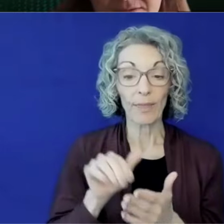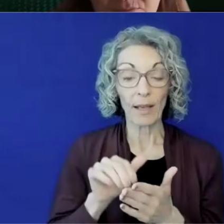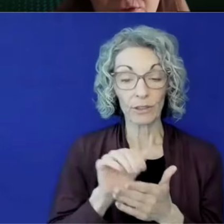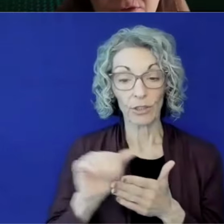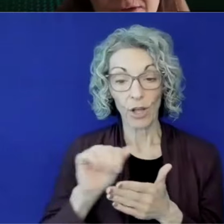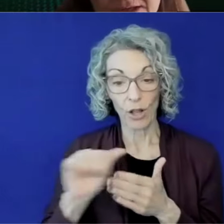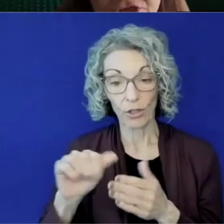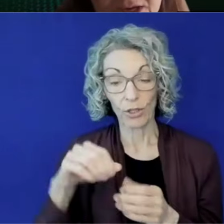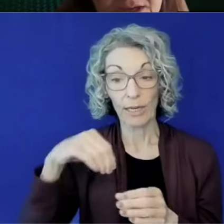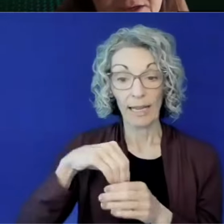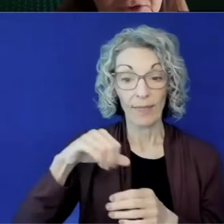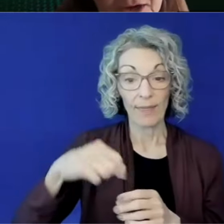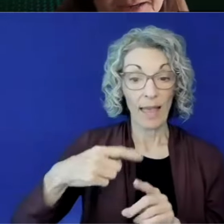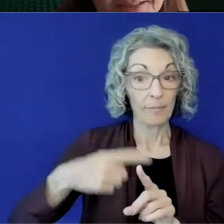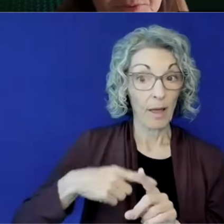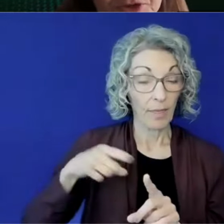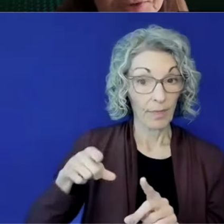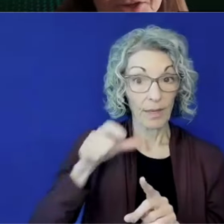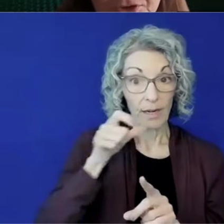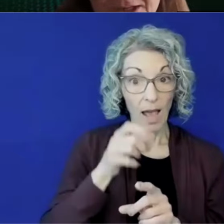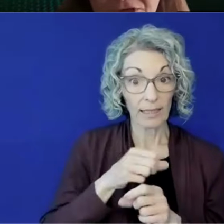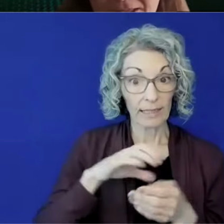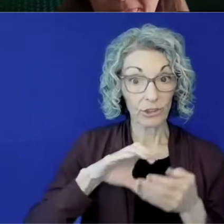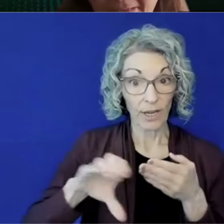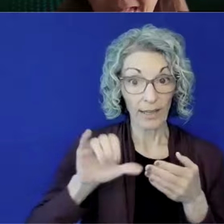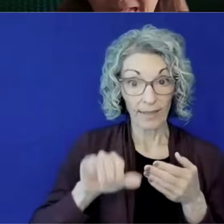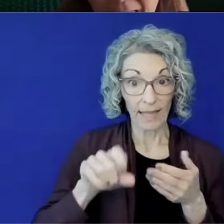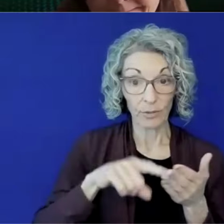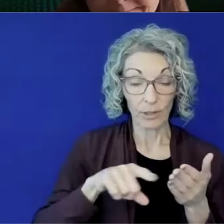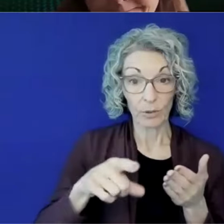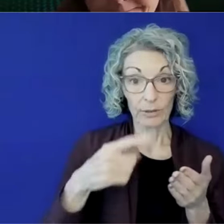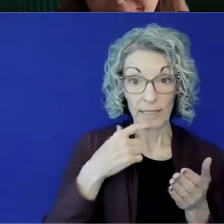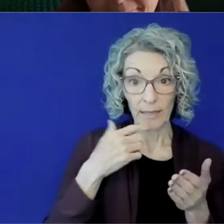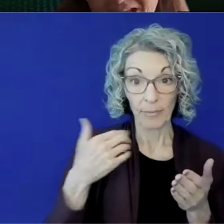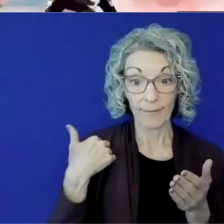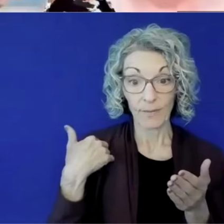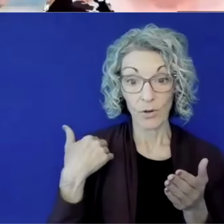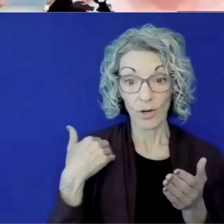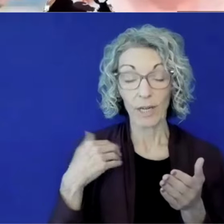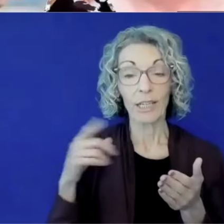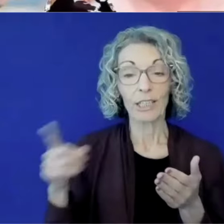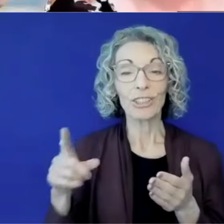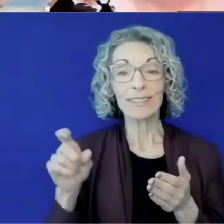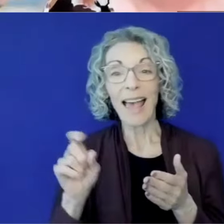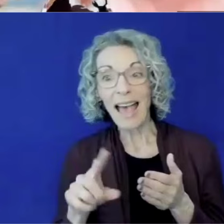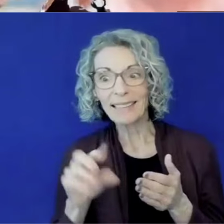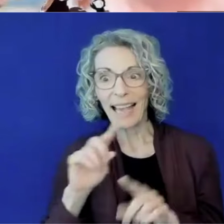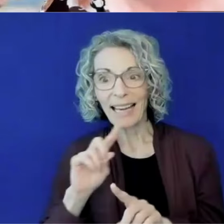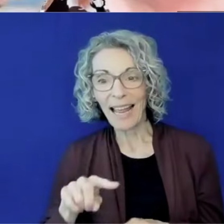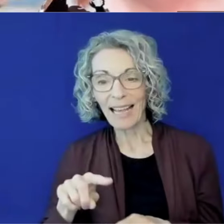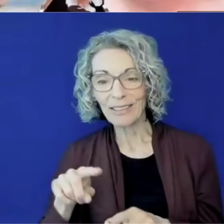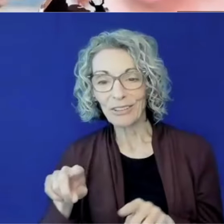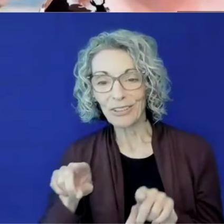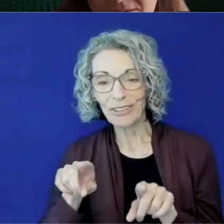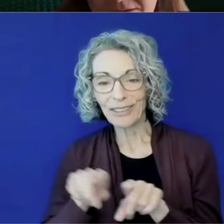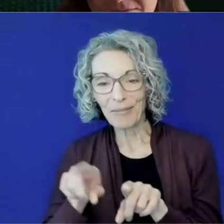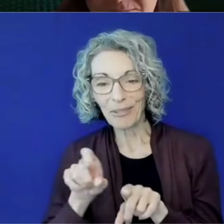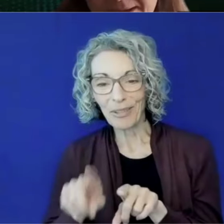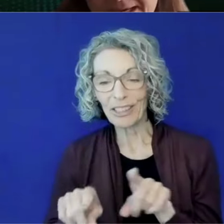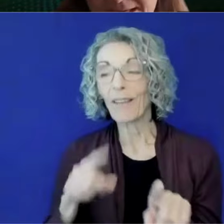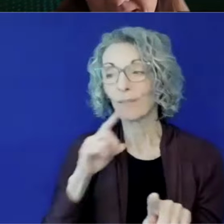month, they would not get a check, correct? Is what you said earlier. Or the month they receive it, yeah. Right.